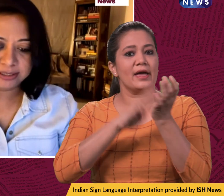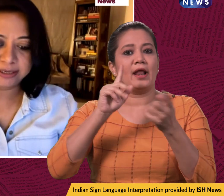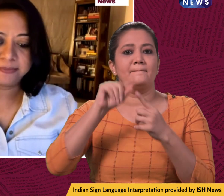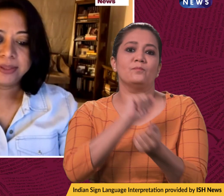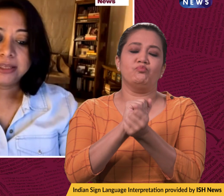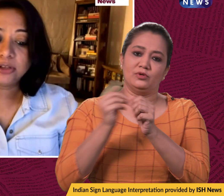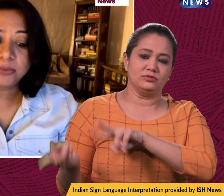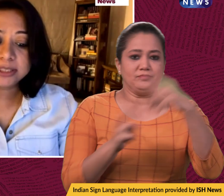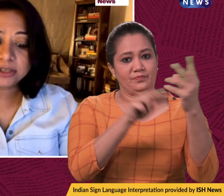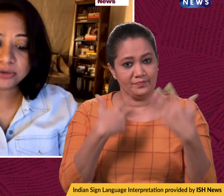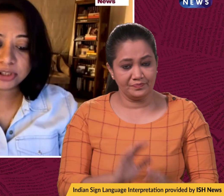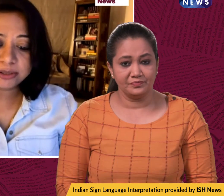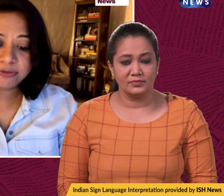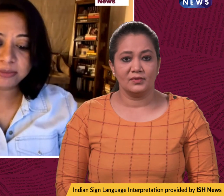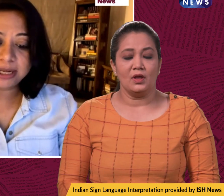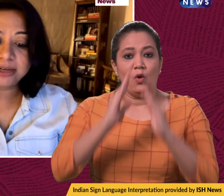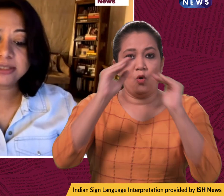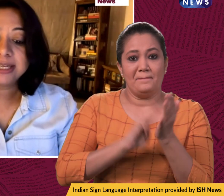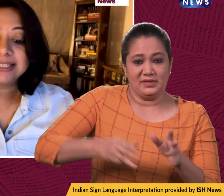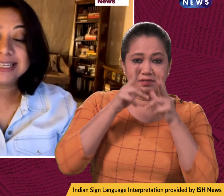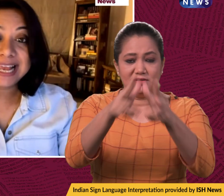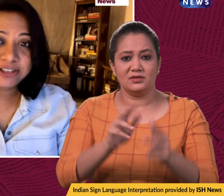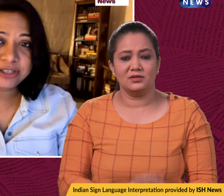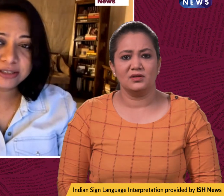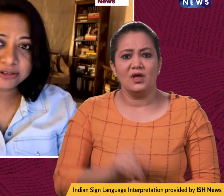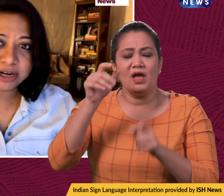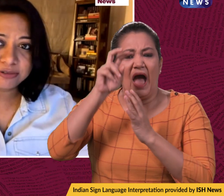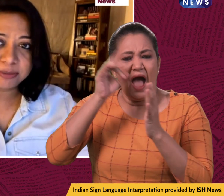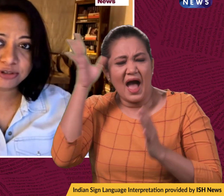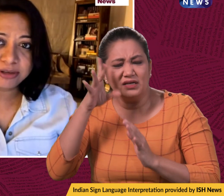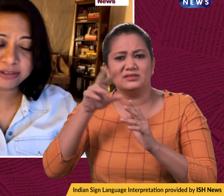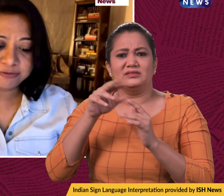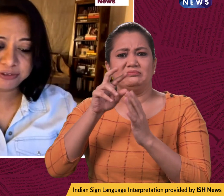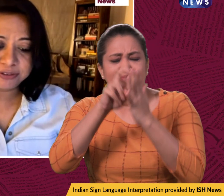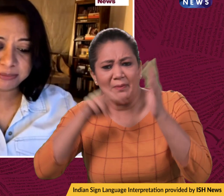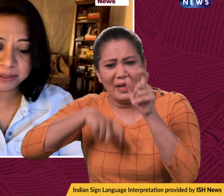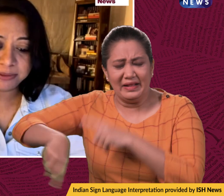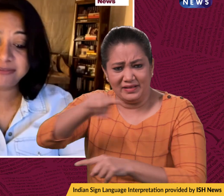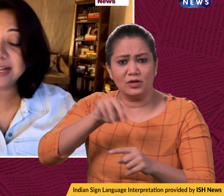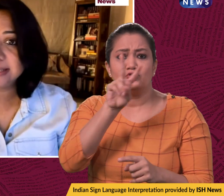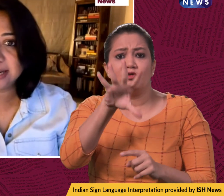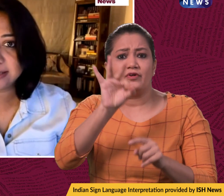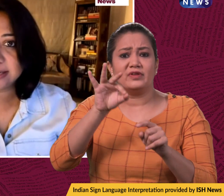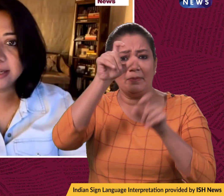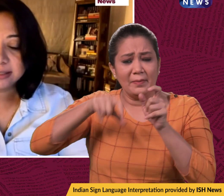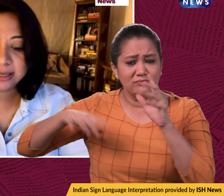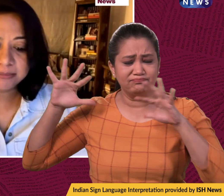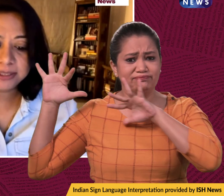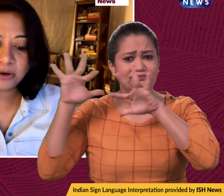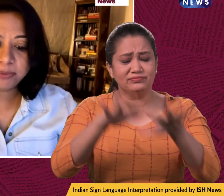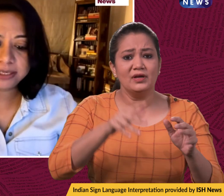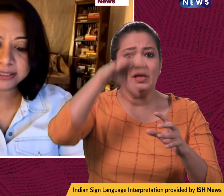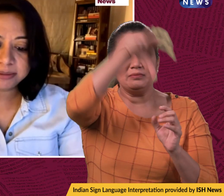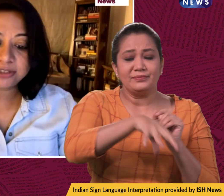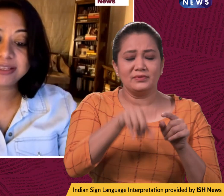Station, he said. The Home Minister also informed the House that an agitated crowd of about 250 people vandalised the